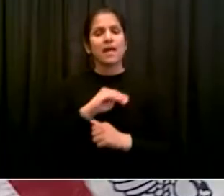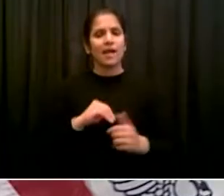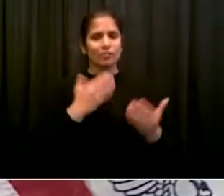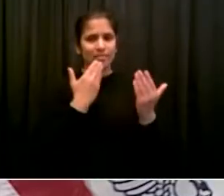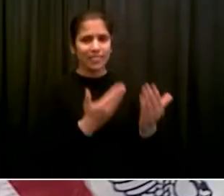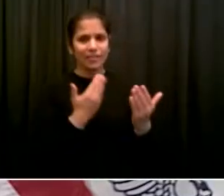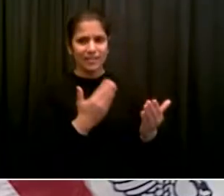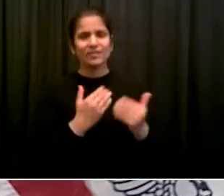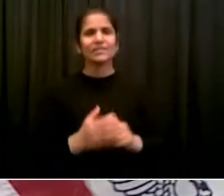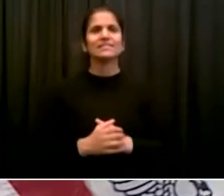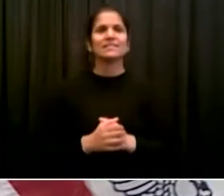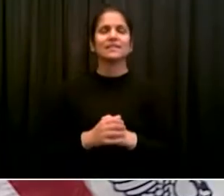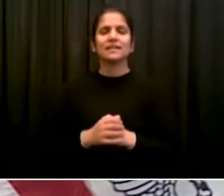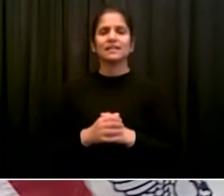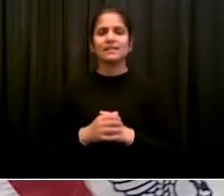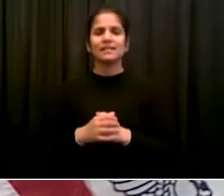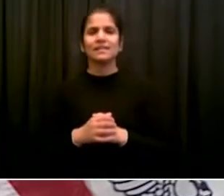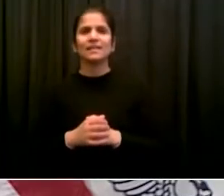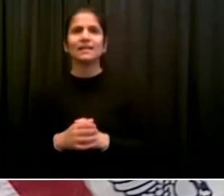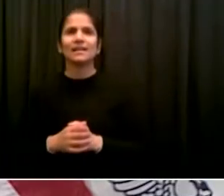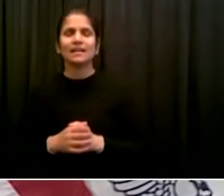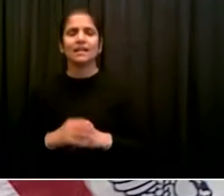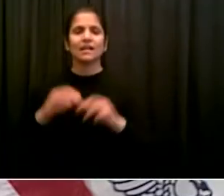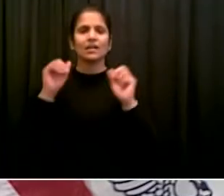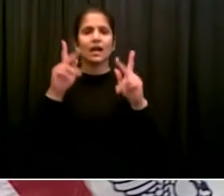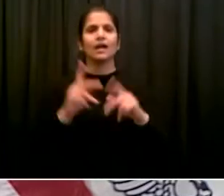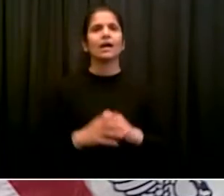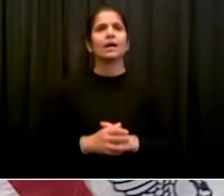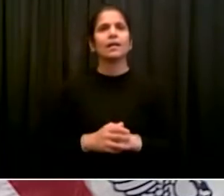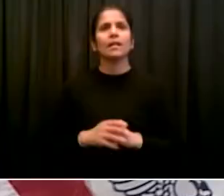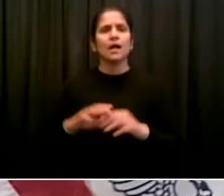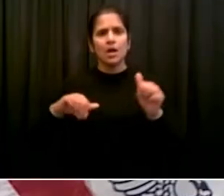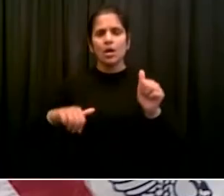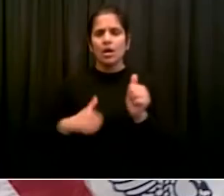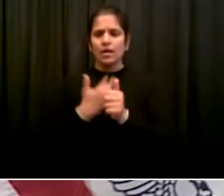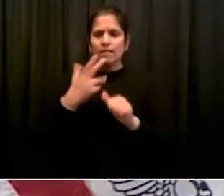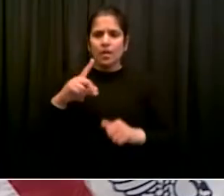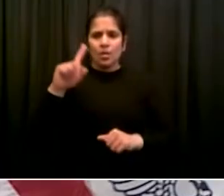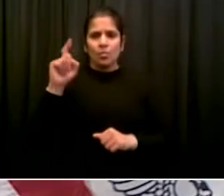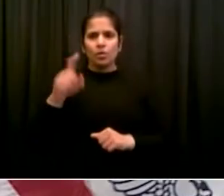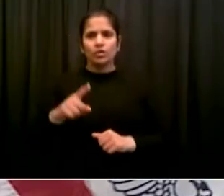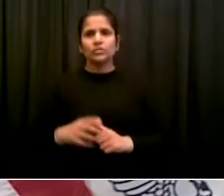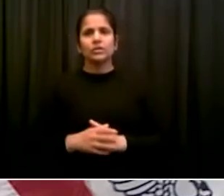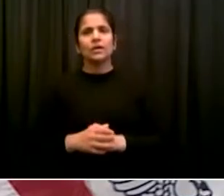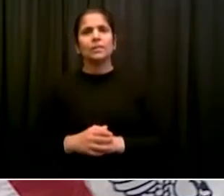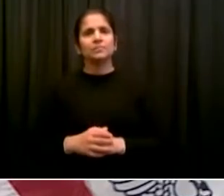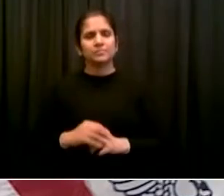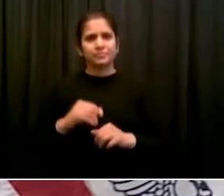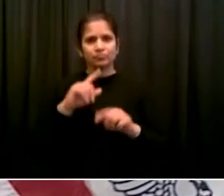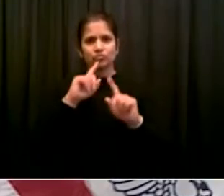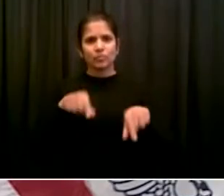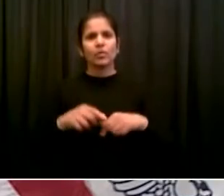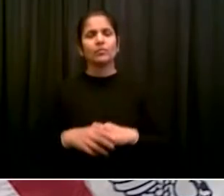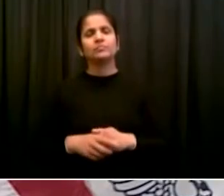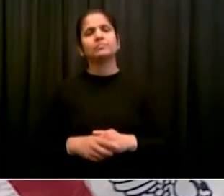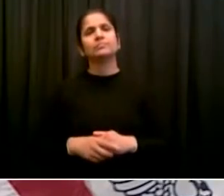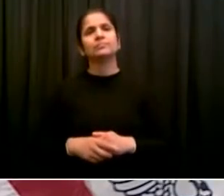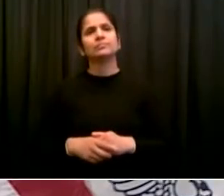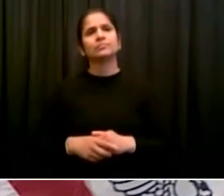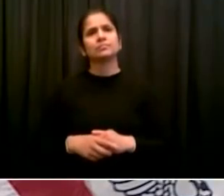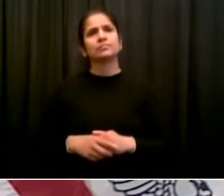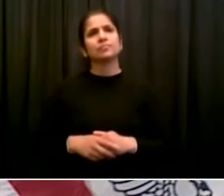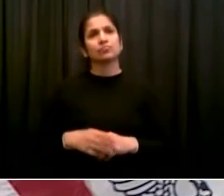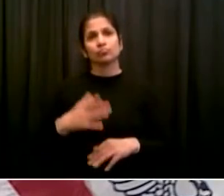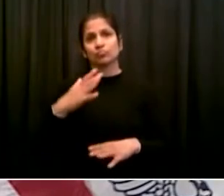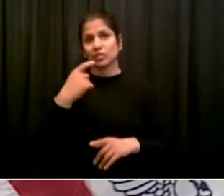Okay, and I guess to follow up on this report, we just got it, so I haven't had